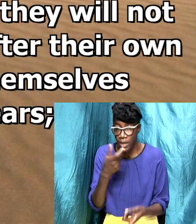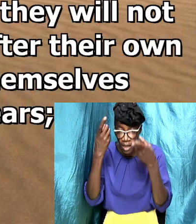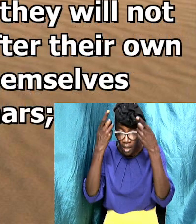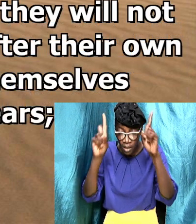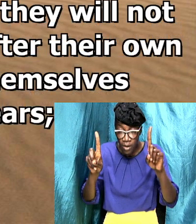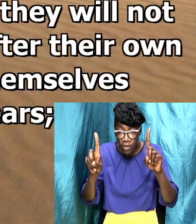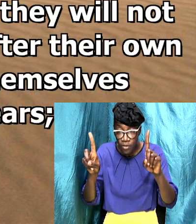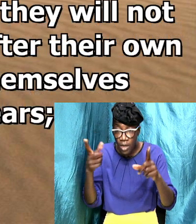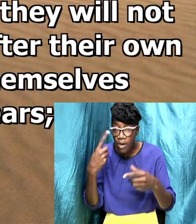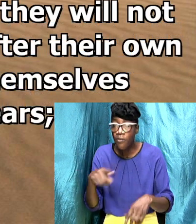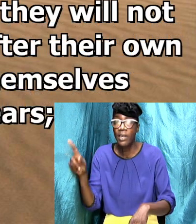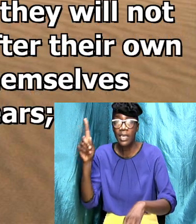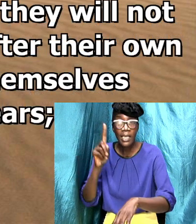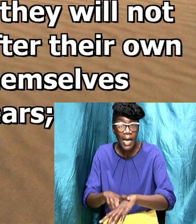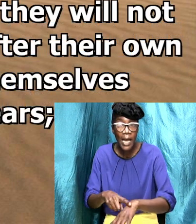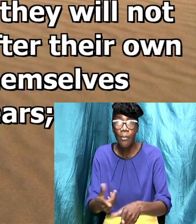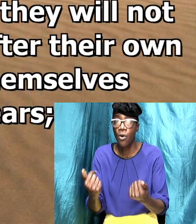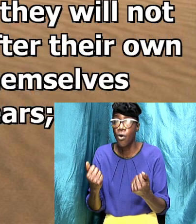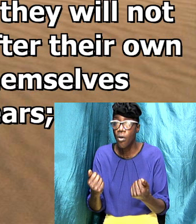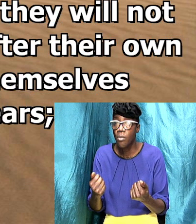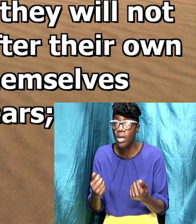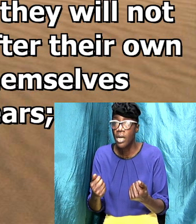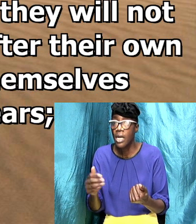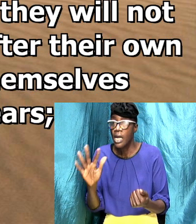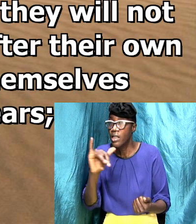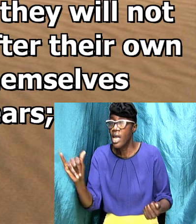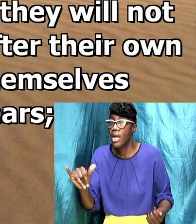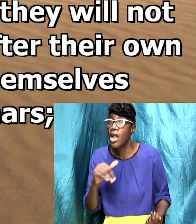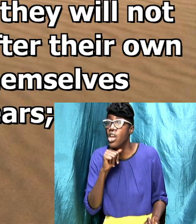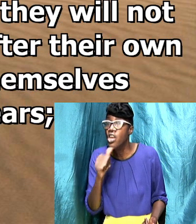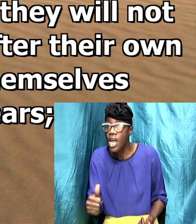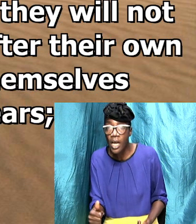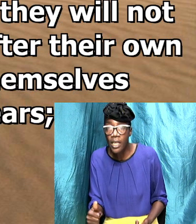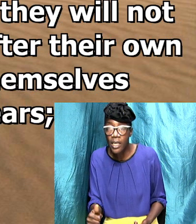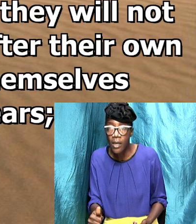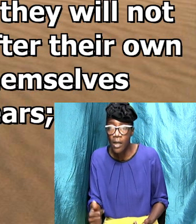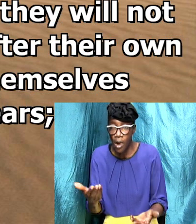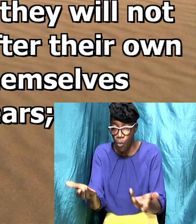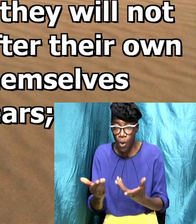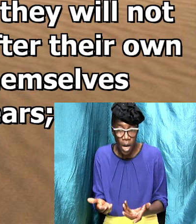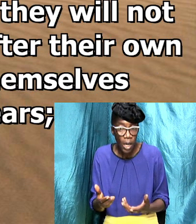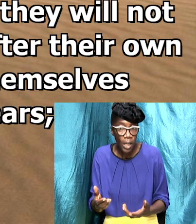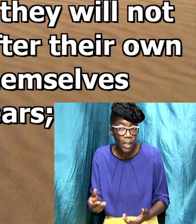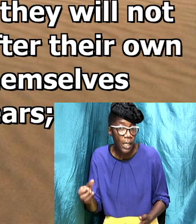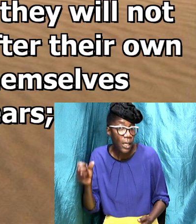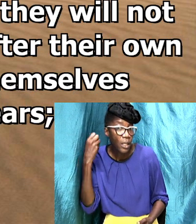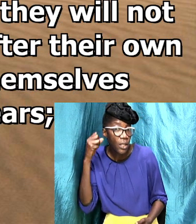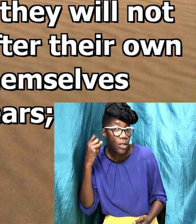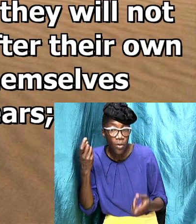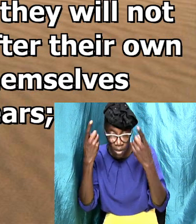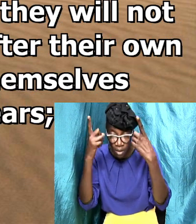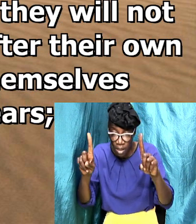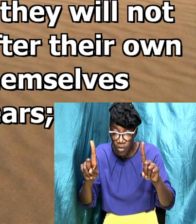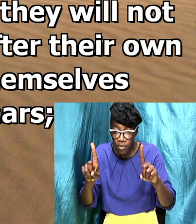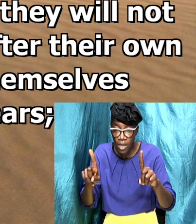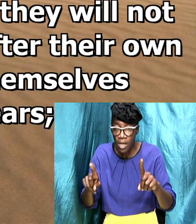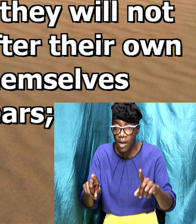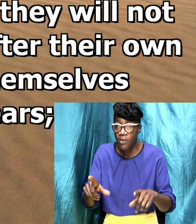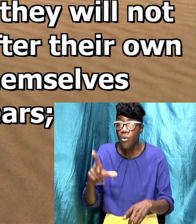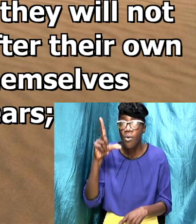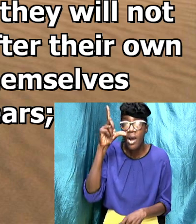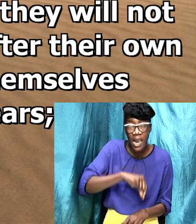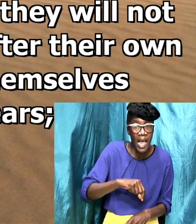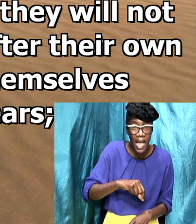For the time will come when they will not endure sound doctrine, but after their own lusts shall they heap to